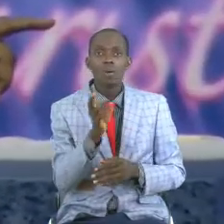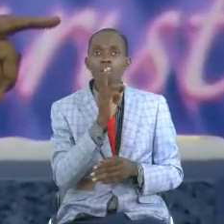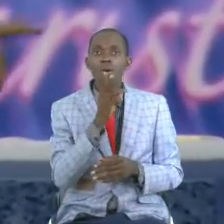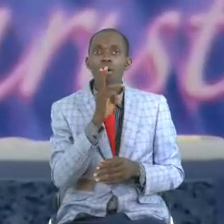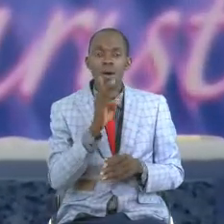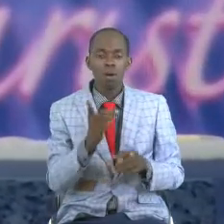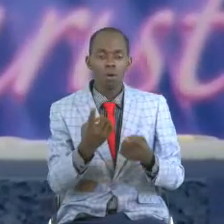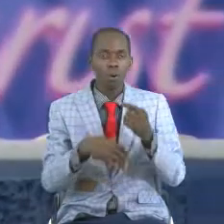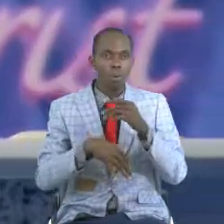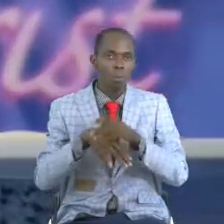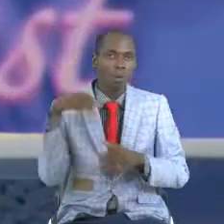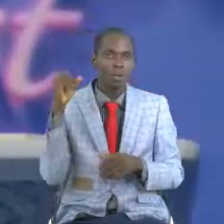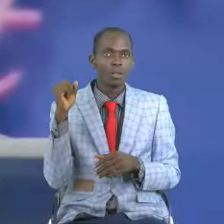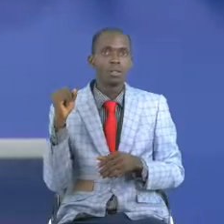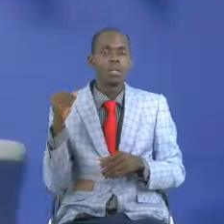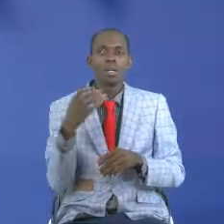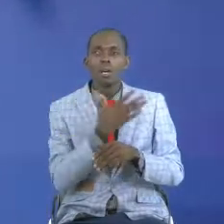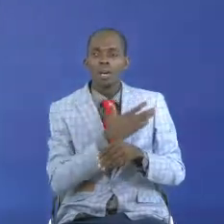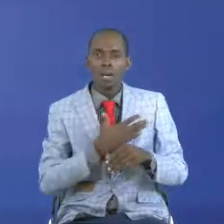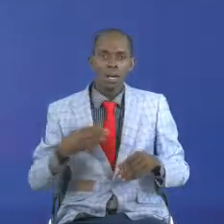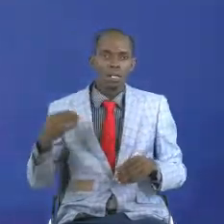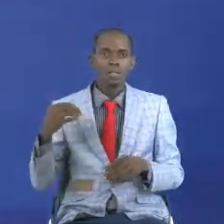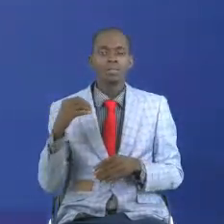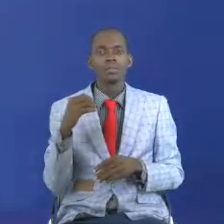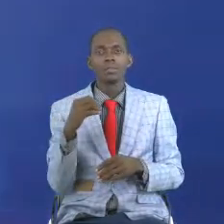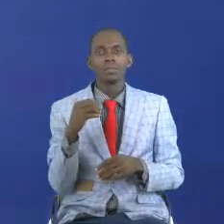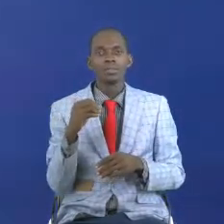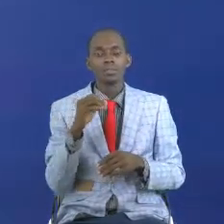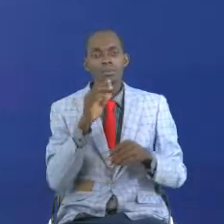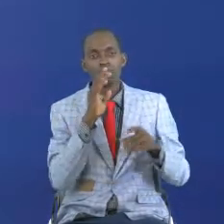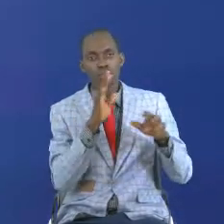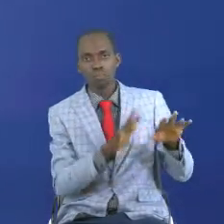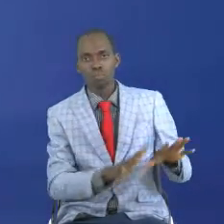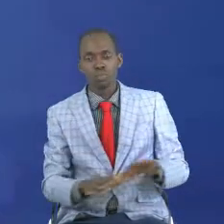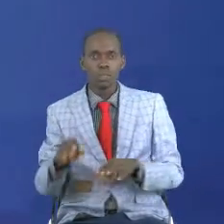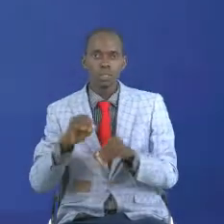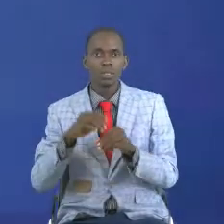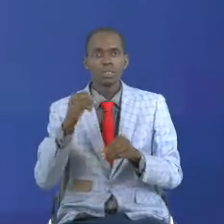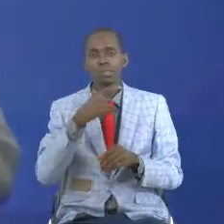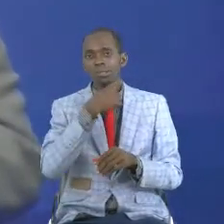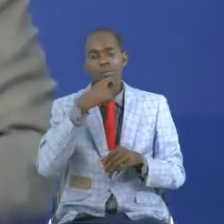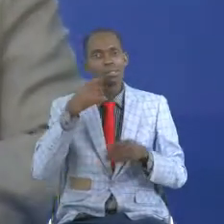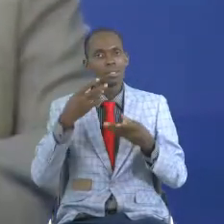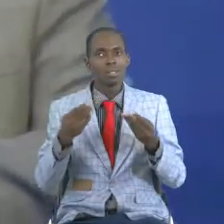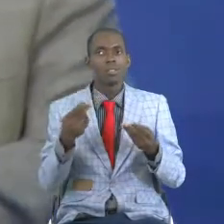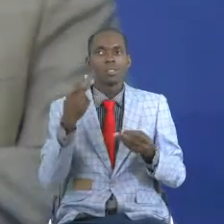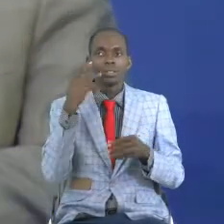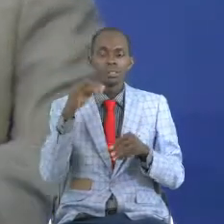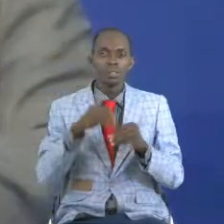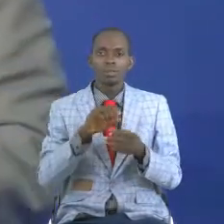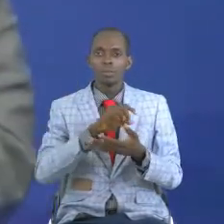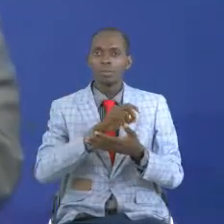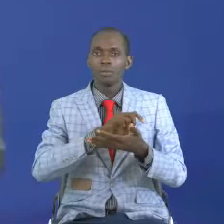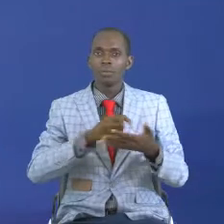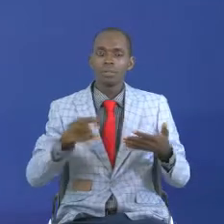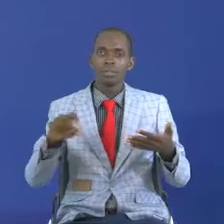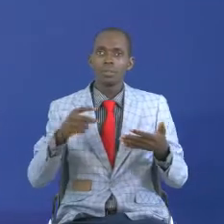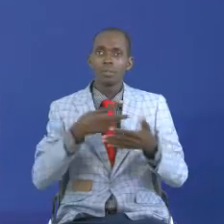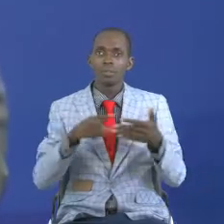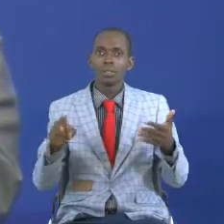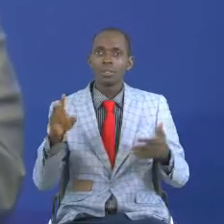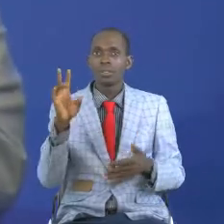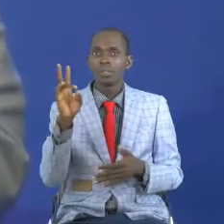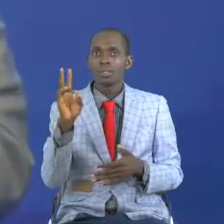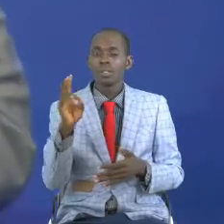out, and streams in the desert. Look at verse 7. Then it tells us, and the parched